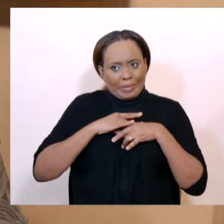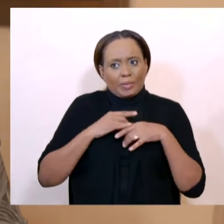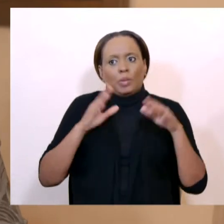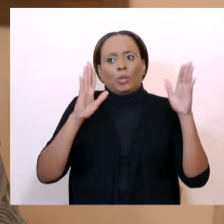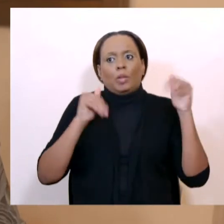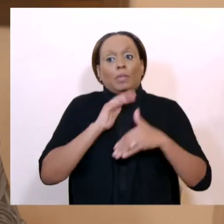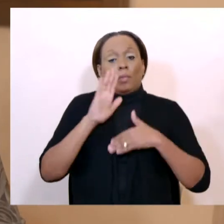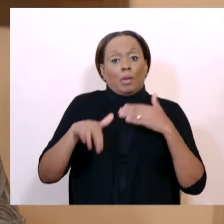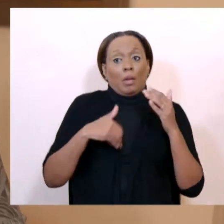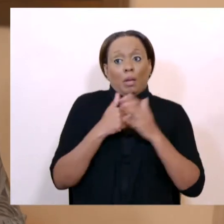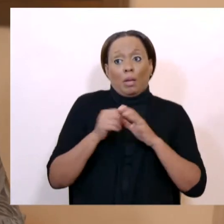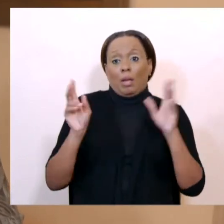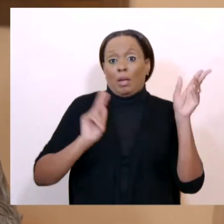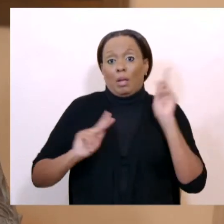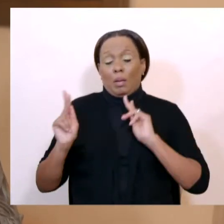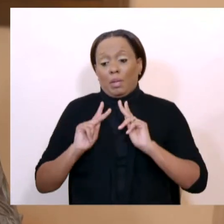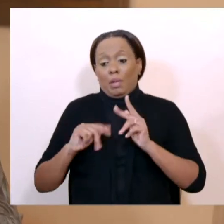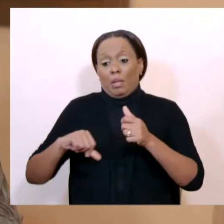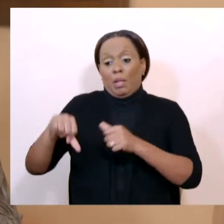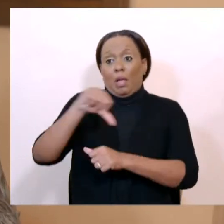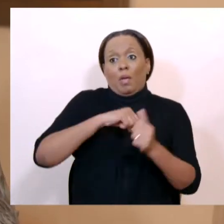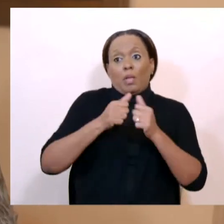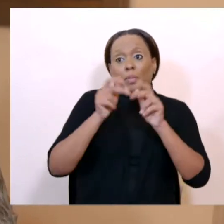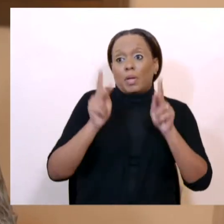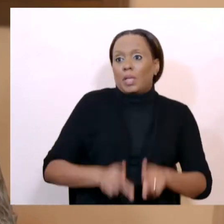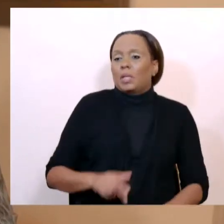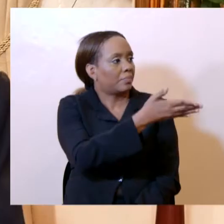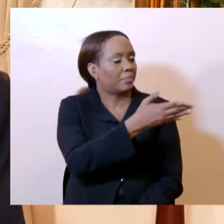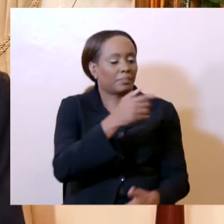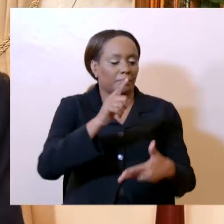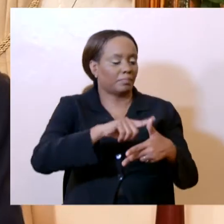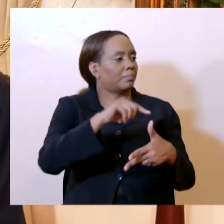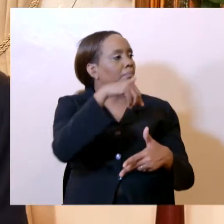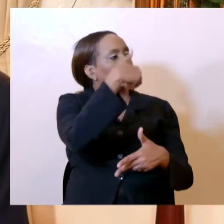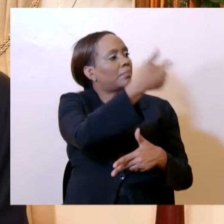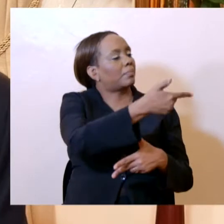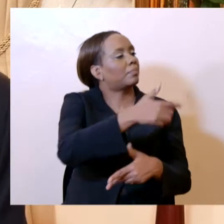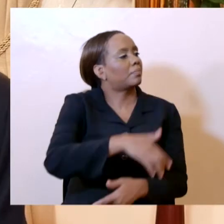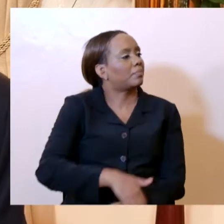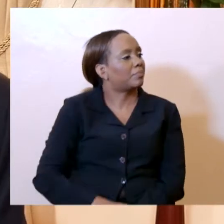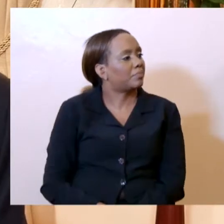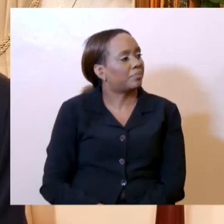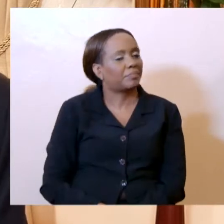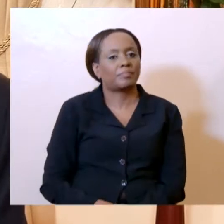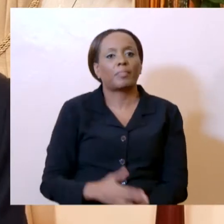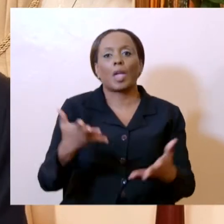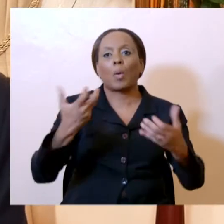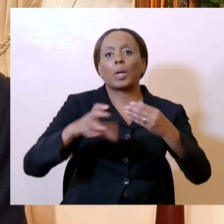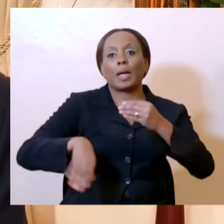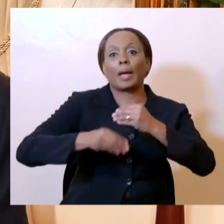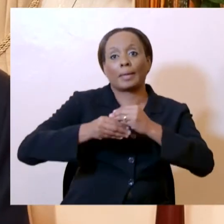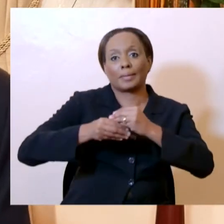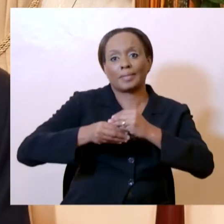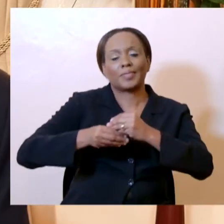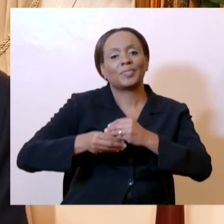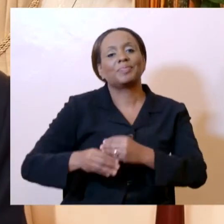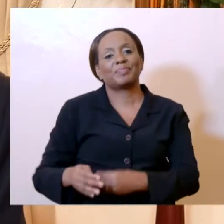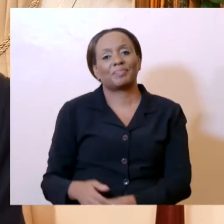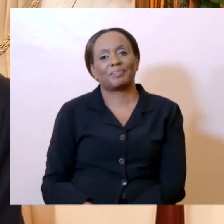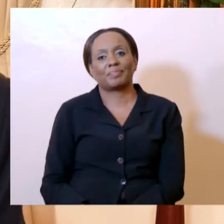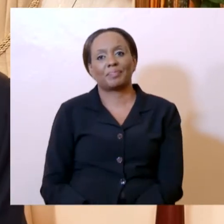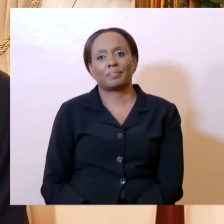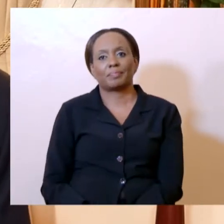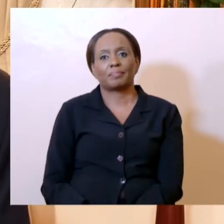who come in contact with that person would not get infected. To add to the comments already mentioned, so there are